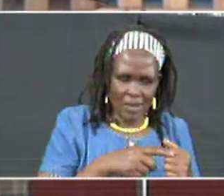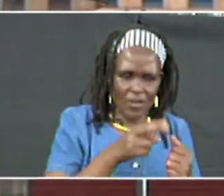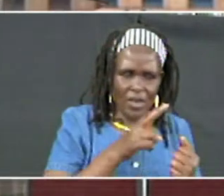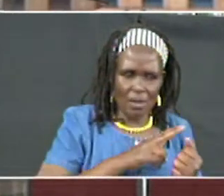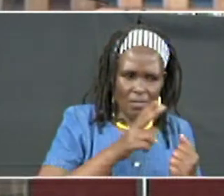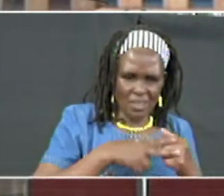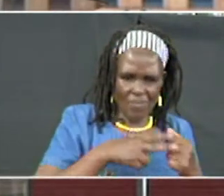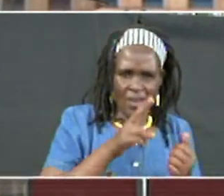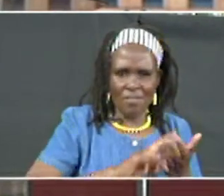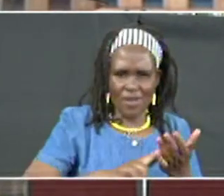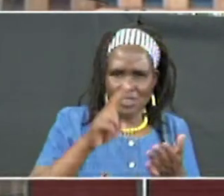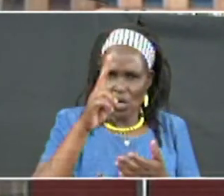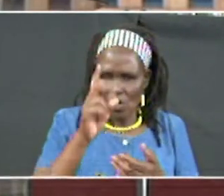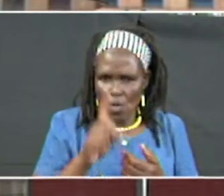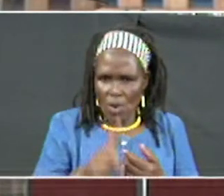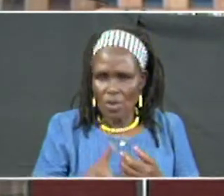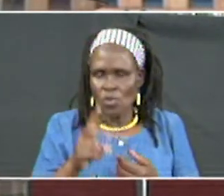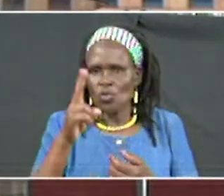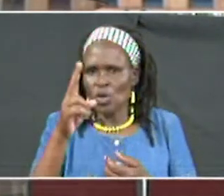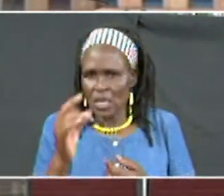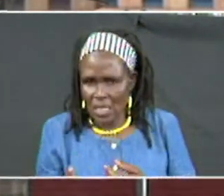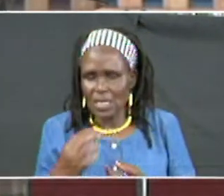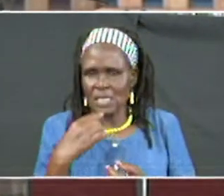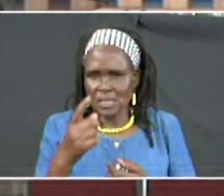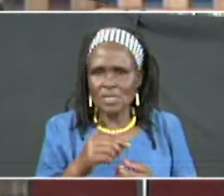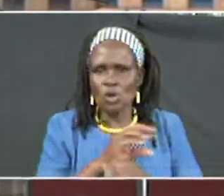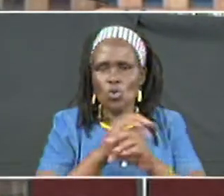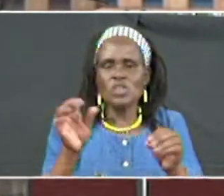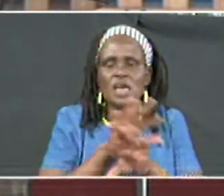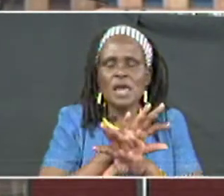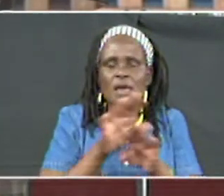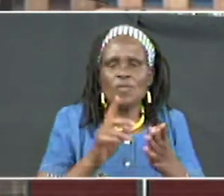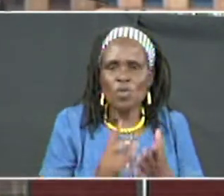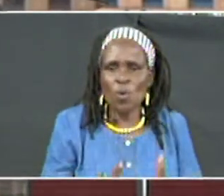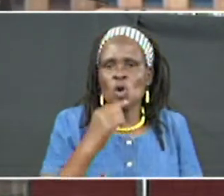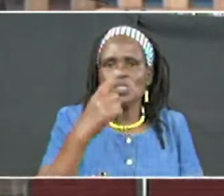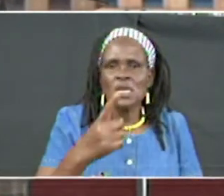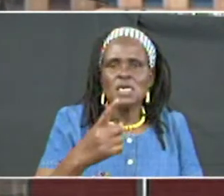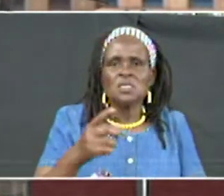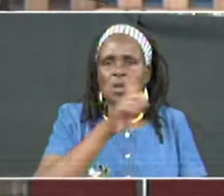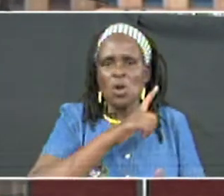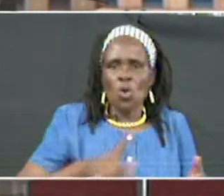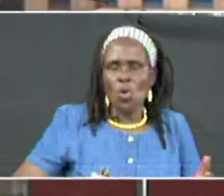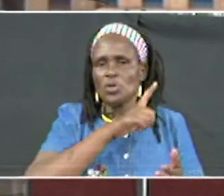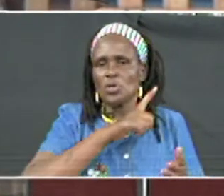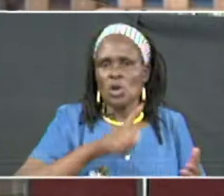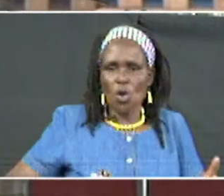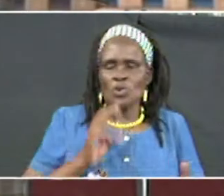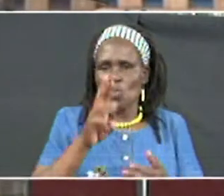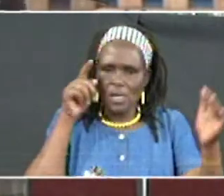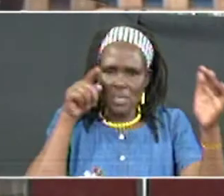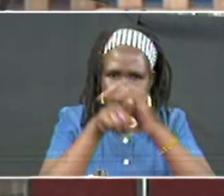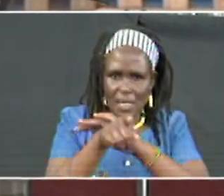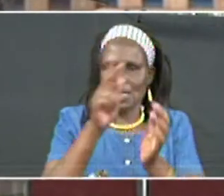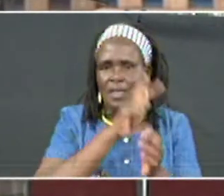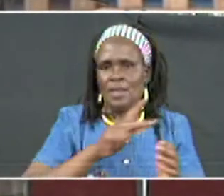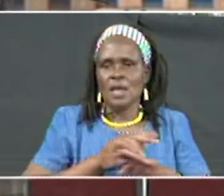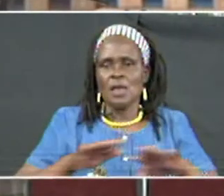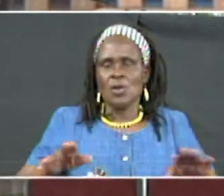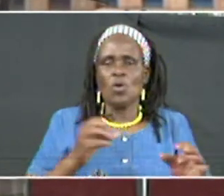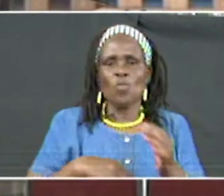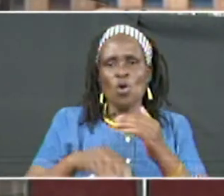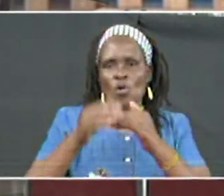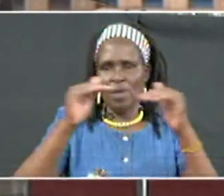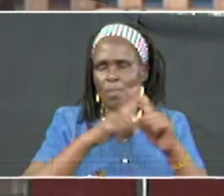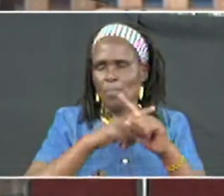23, when he declares, not everyone who says to me, Lord, Lord, will enter the kingdom of heaven, but only the one who does